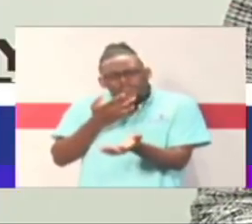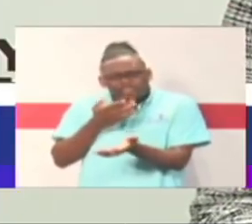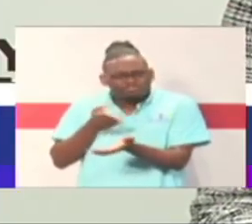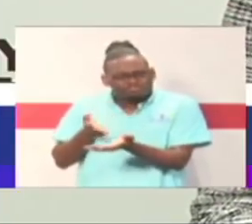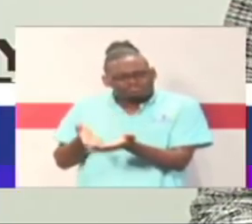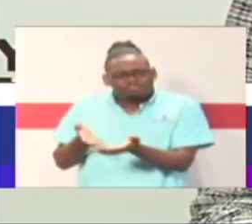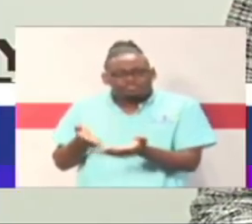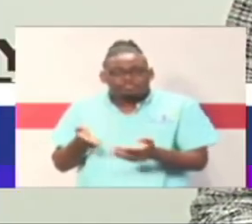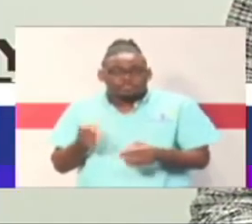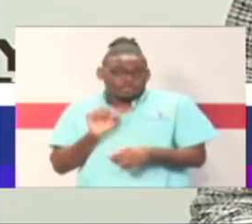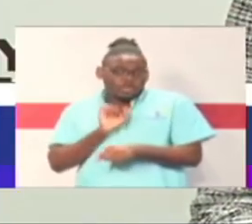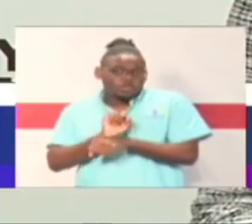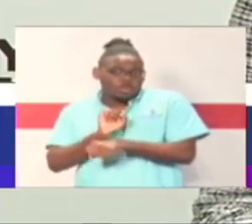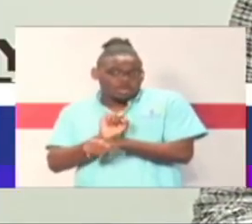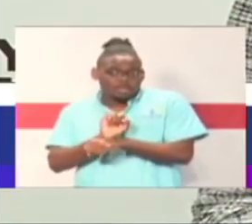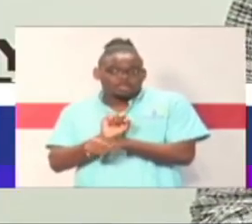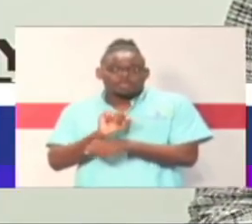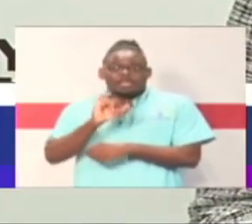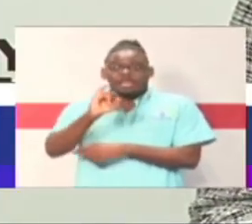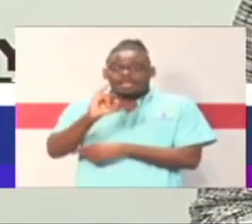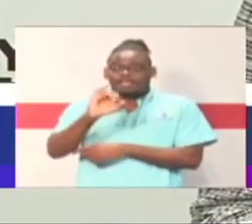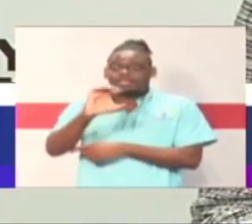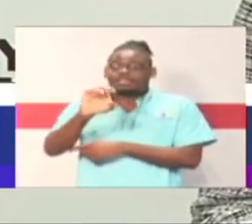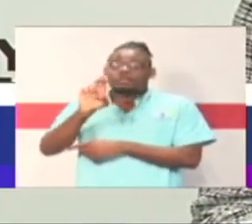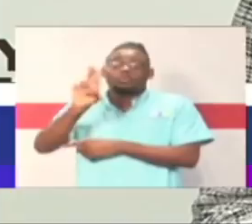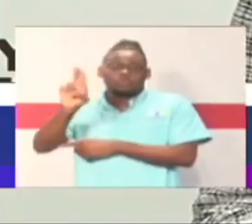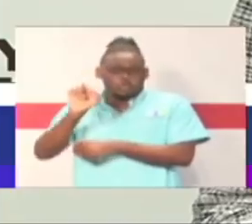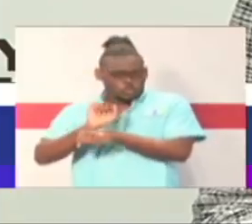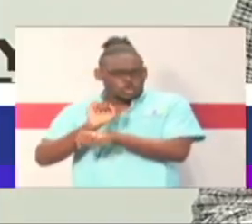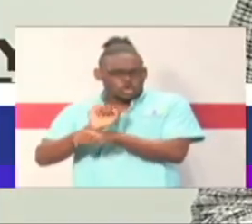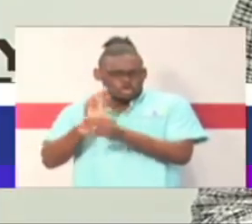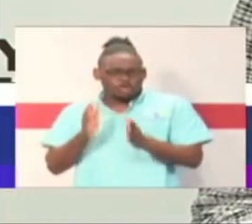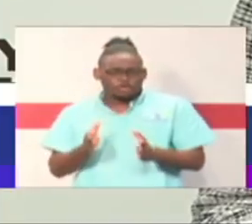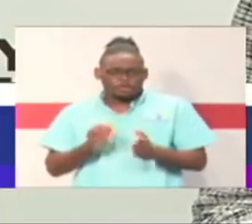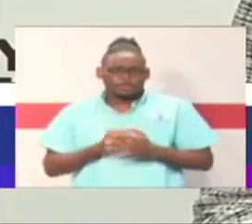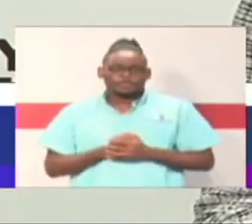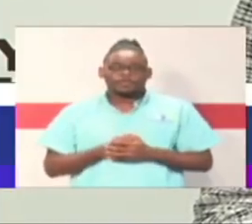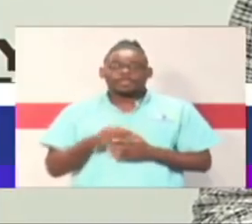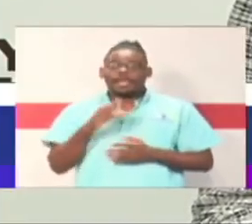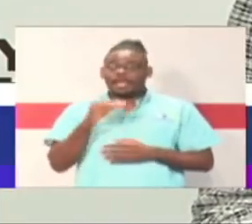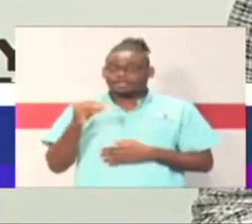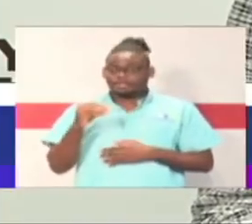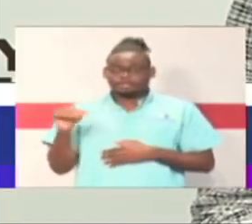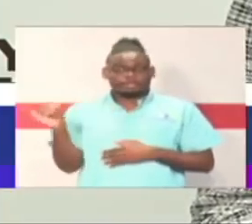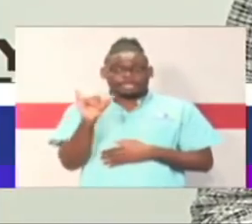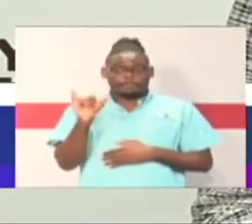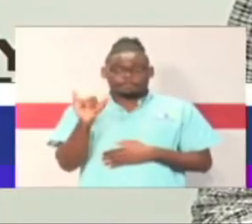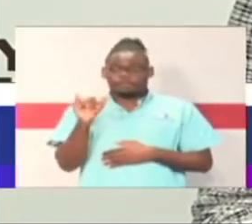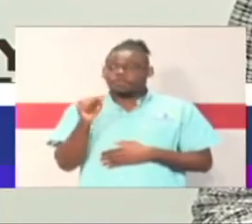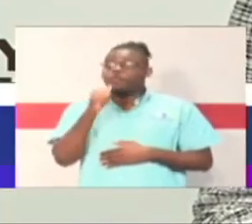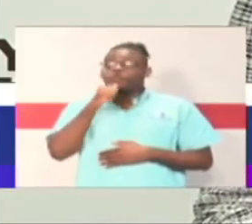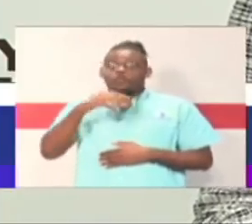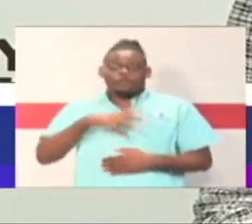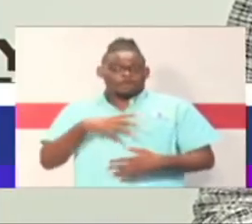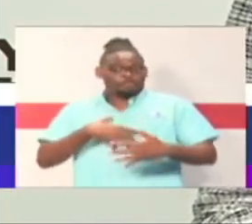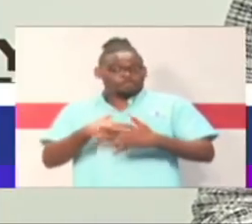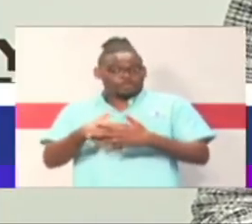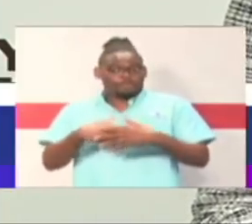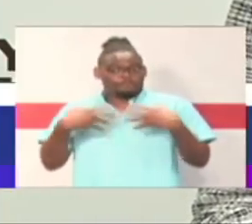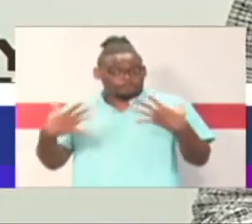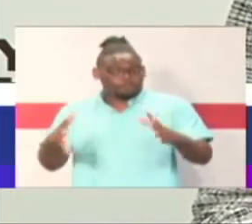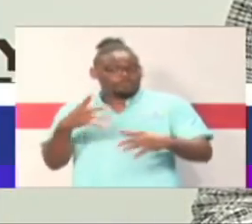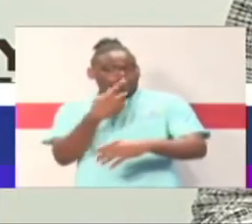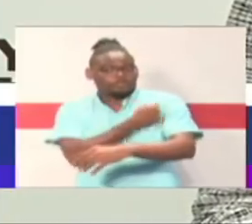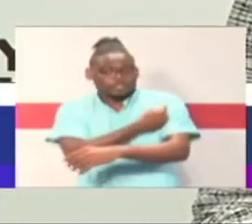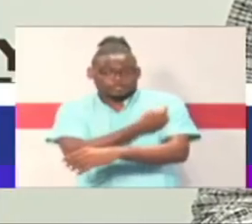ICU specialist. And on the flip side of it, she's also pregnant and has been vaccinated herself. So